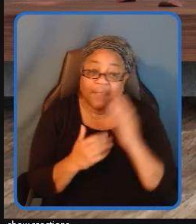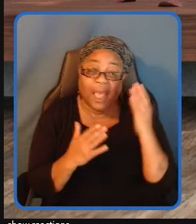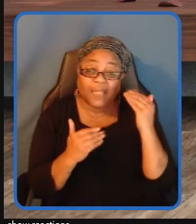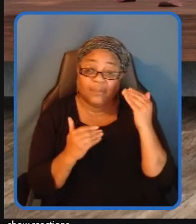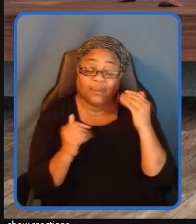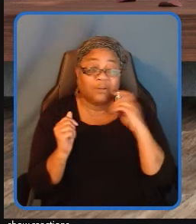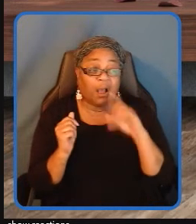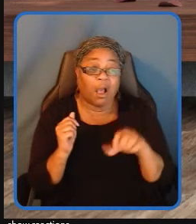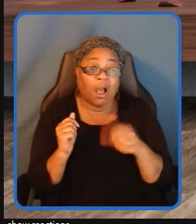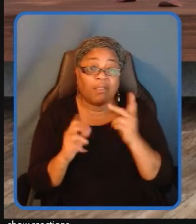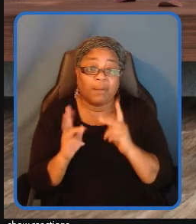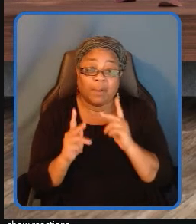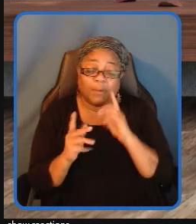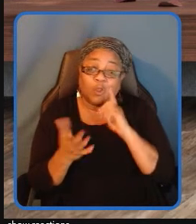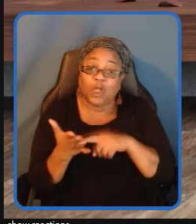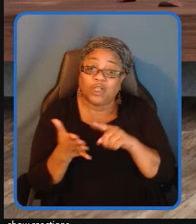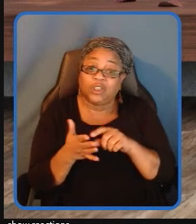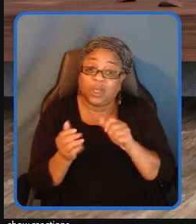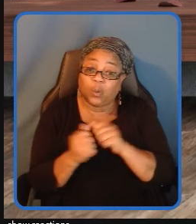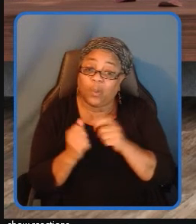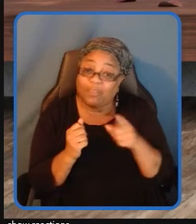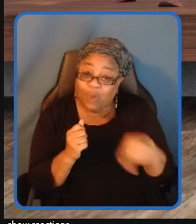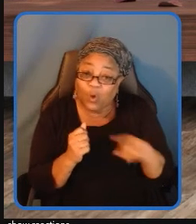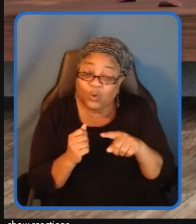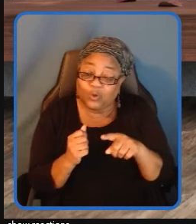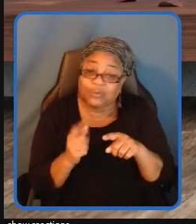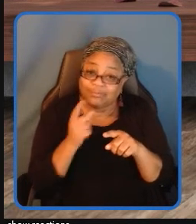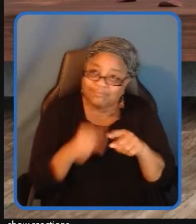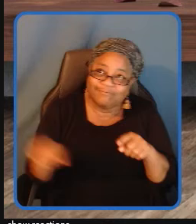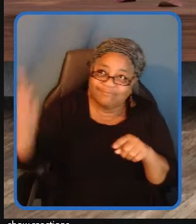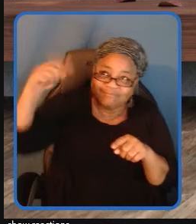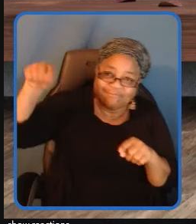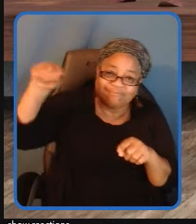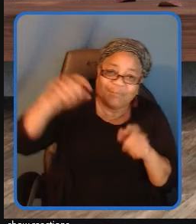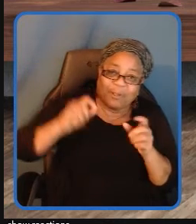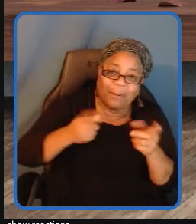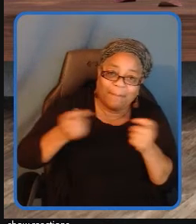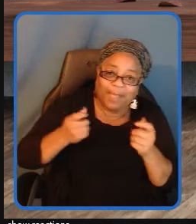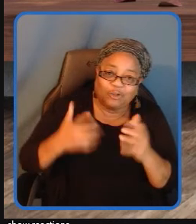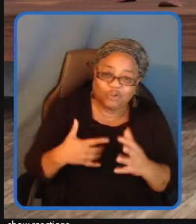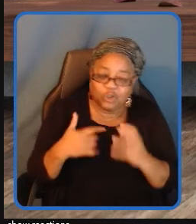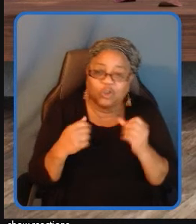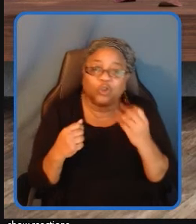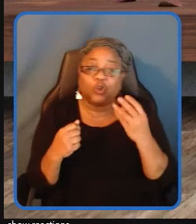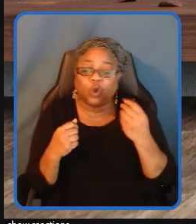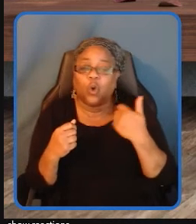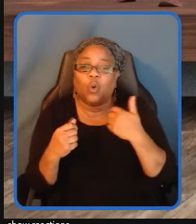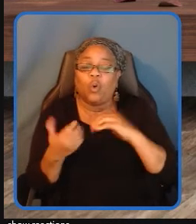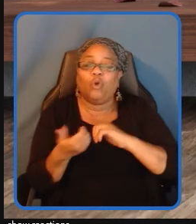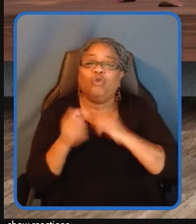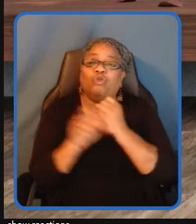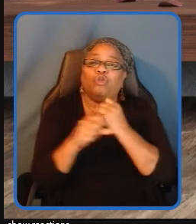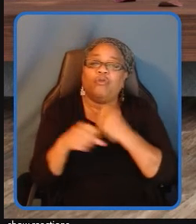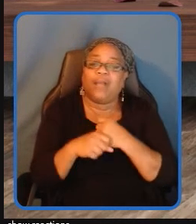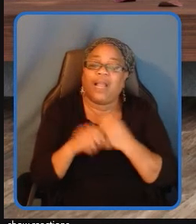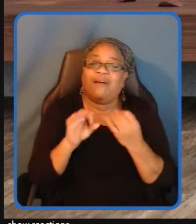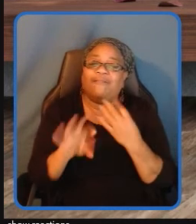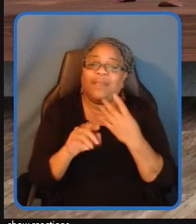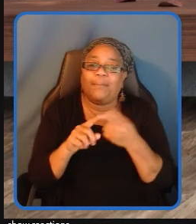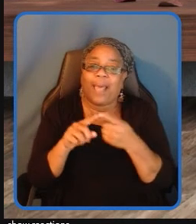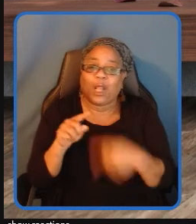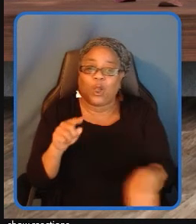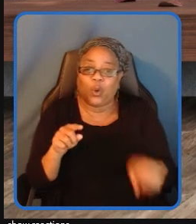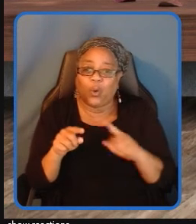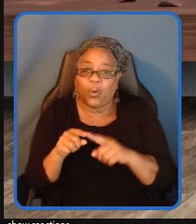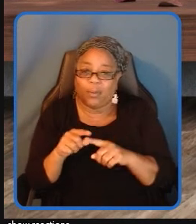people are checking in with those managers as well, so that it becomes a feedback loop. Awesome. John, I'm going to grab a